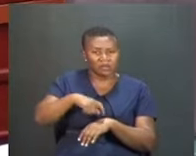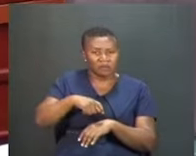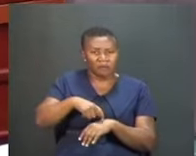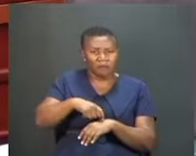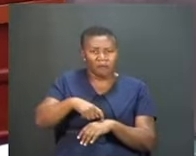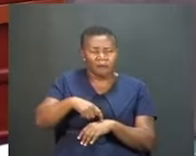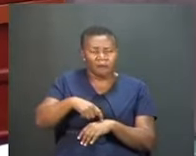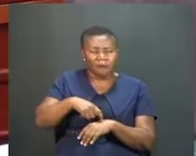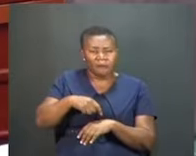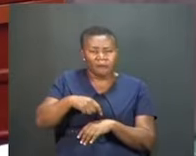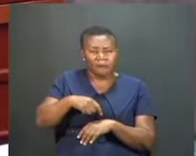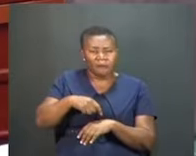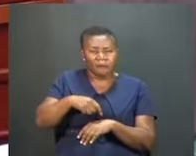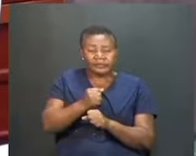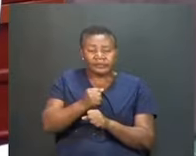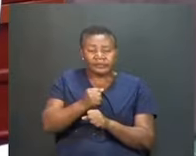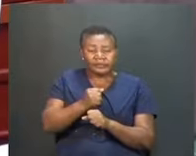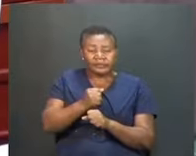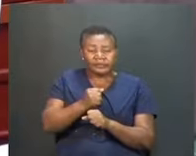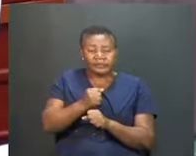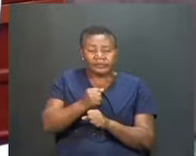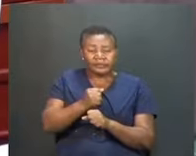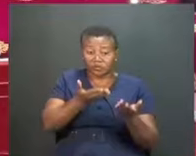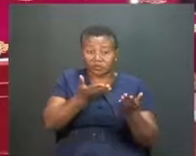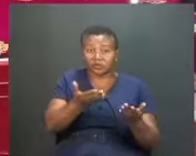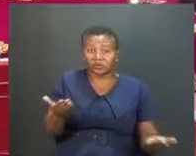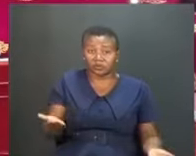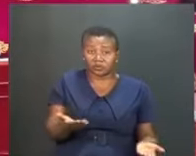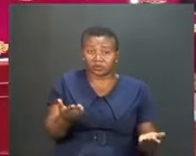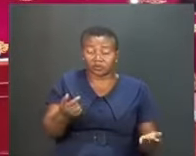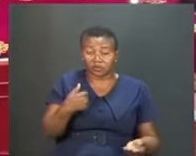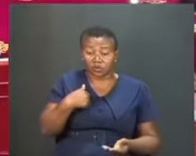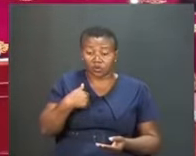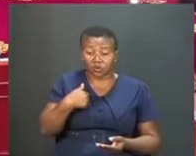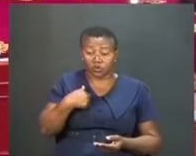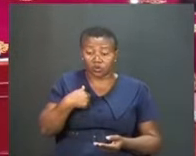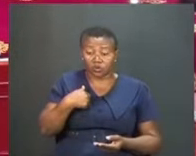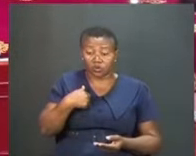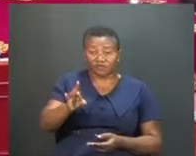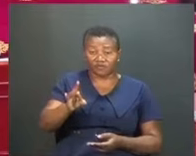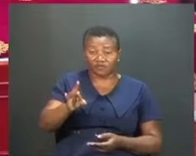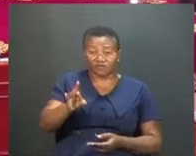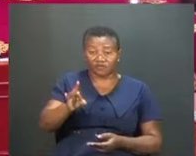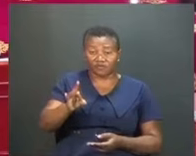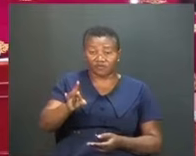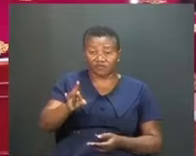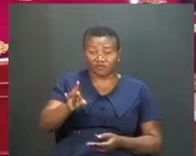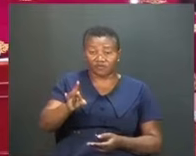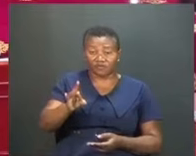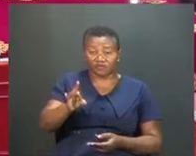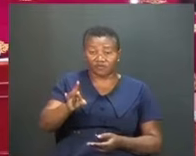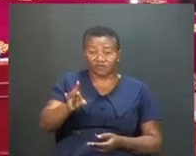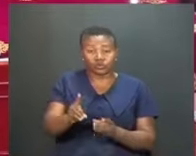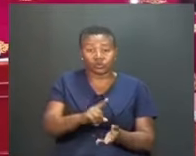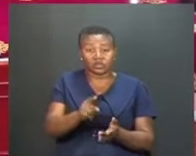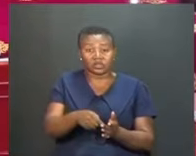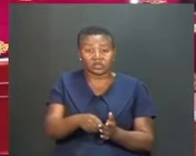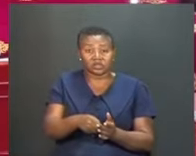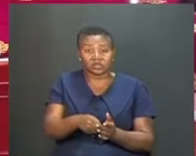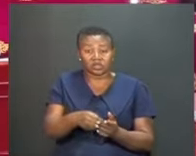made a point here that if we had found space to determine motion 15, perhaps there would be no need at